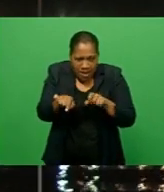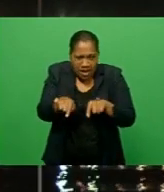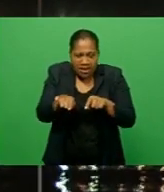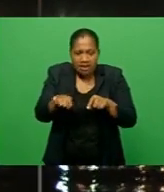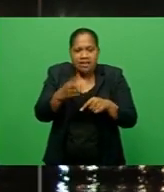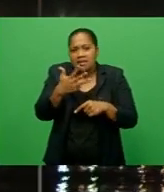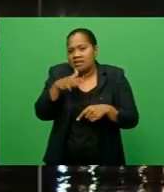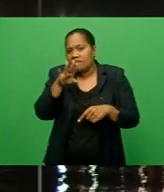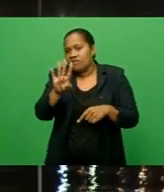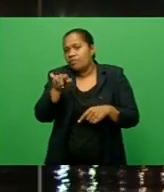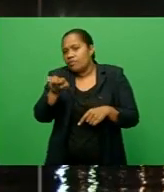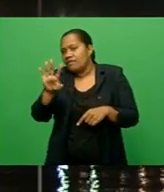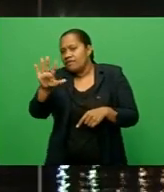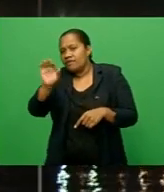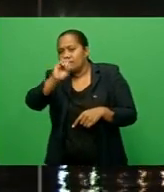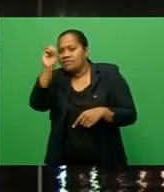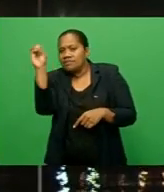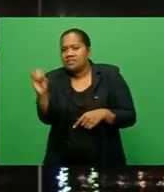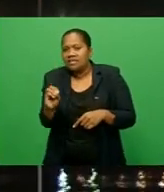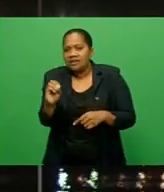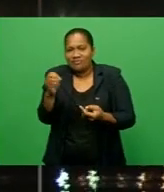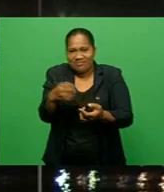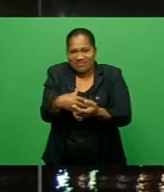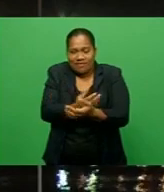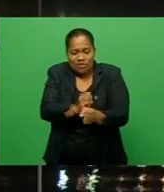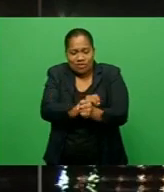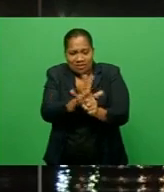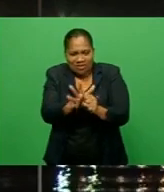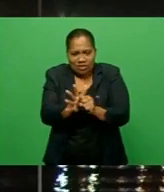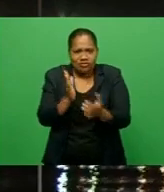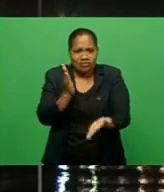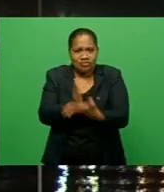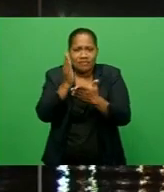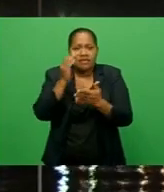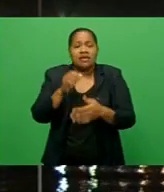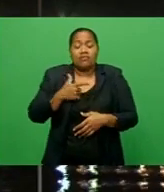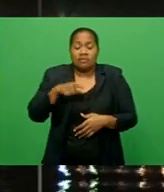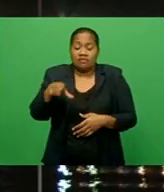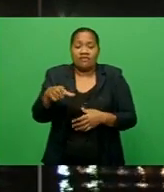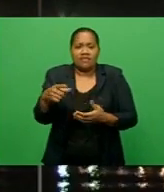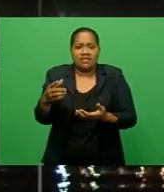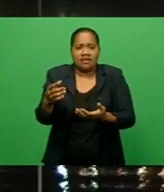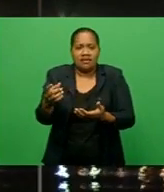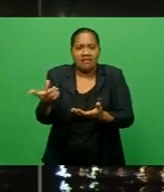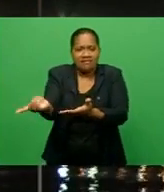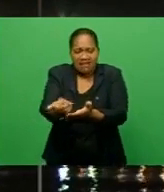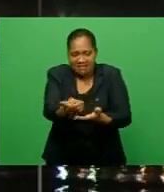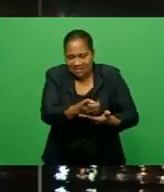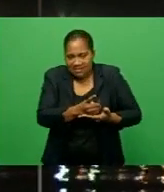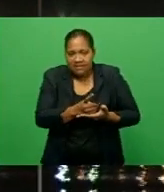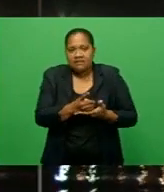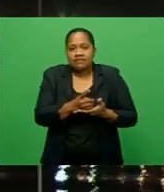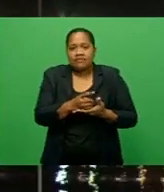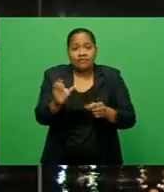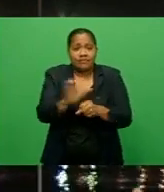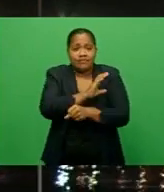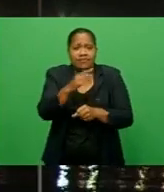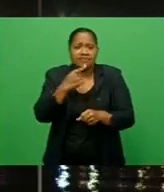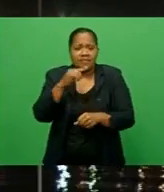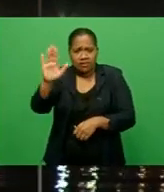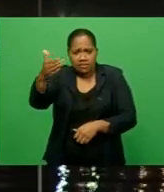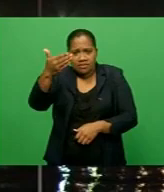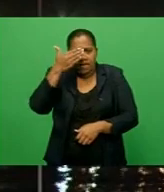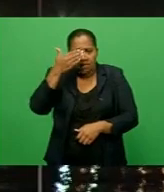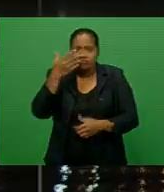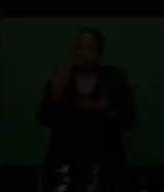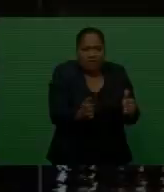effective in preventing COVID-19, based on interim data from a late-stage trial. The company says its results have so far